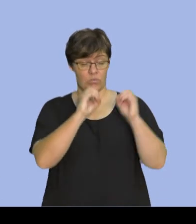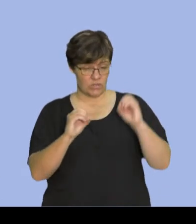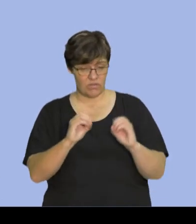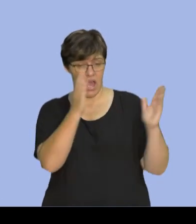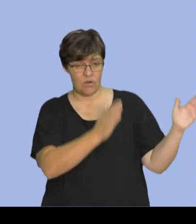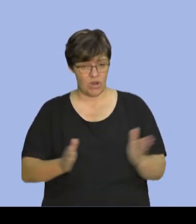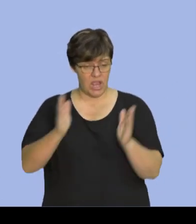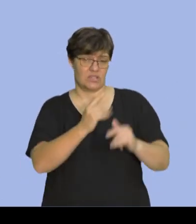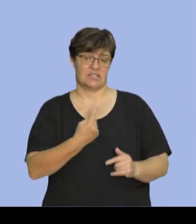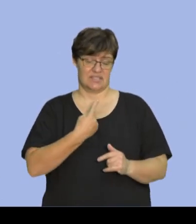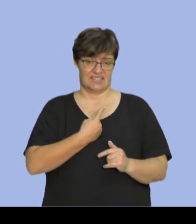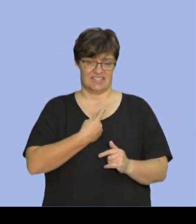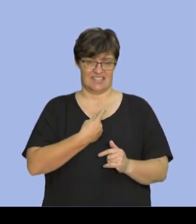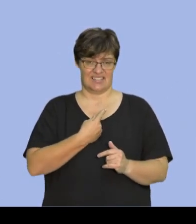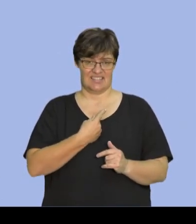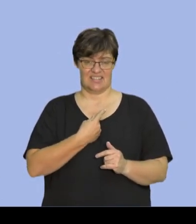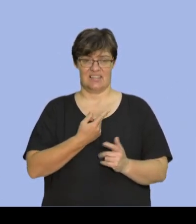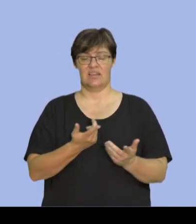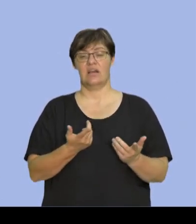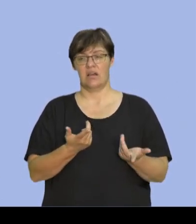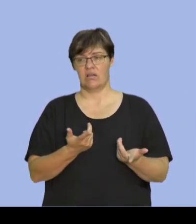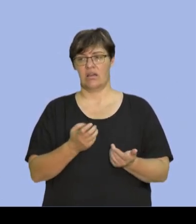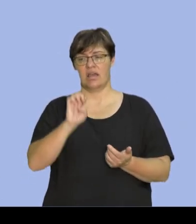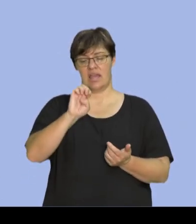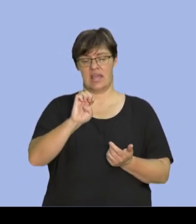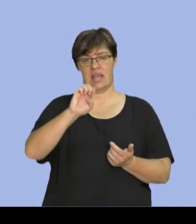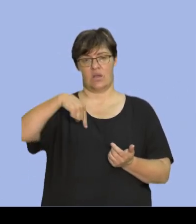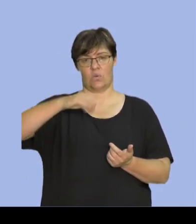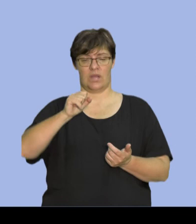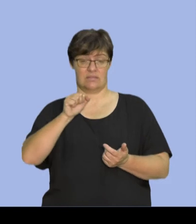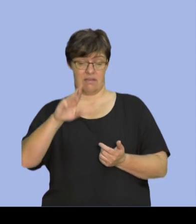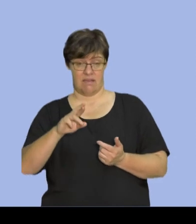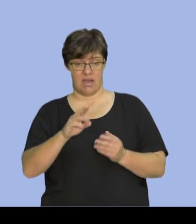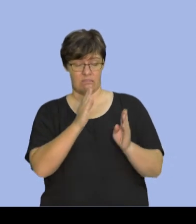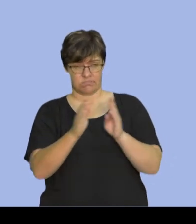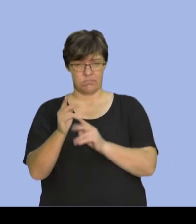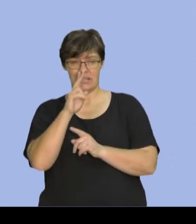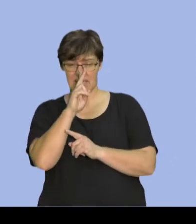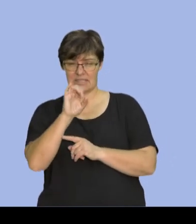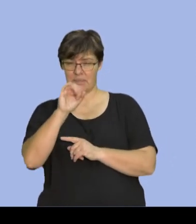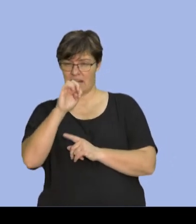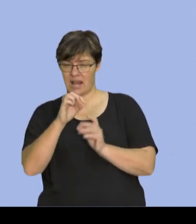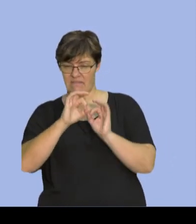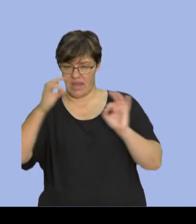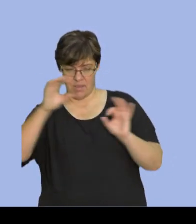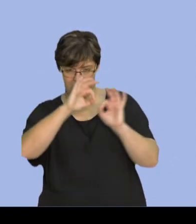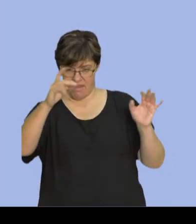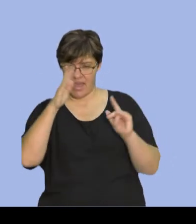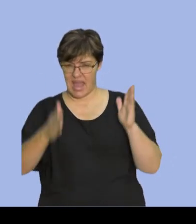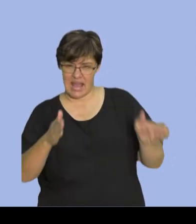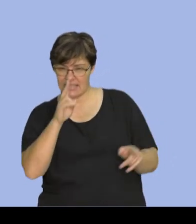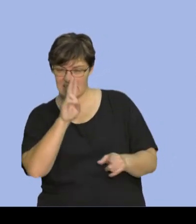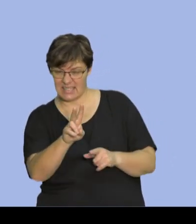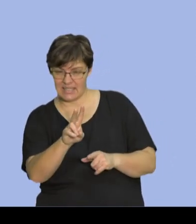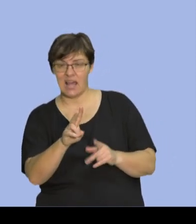arranged themselves along what we call the equator. So you can clearly see the spindle fibers towards the ends, and you can see a